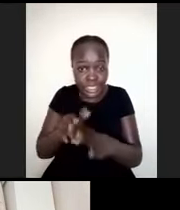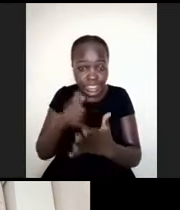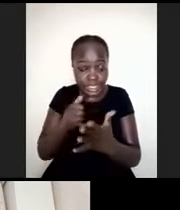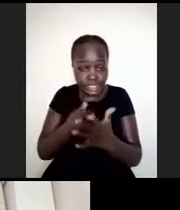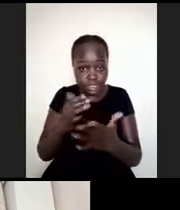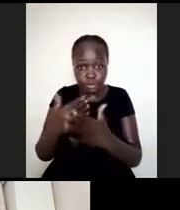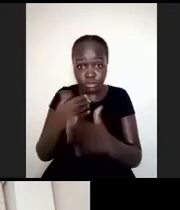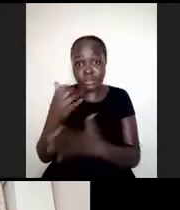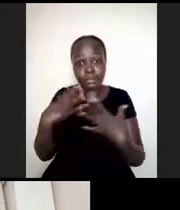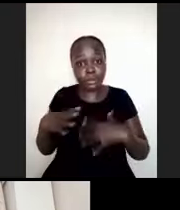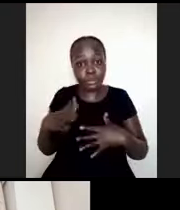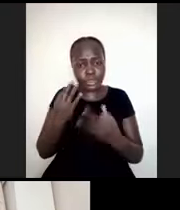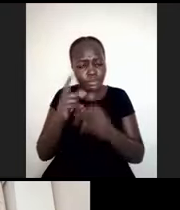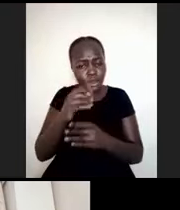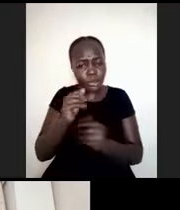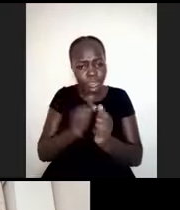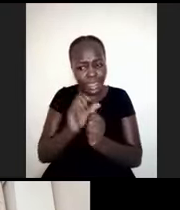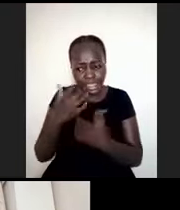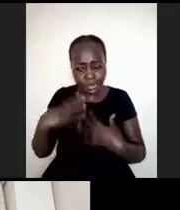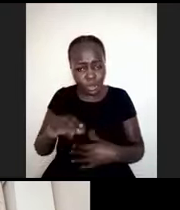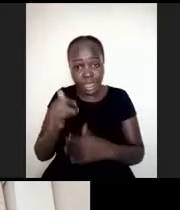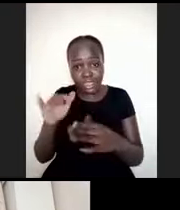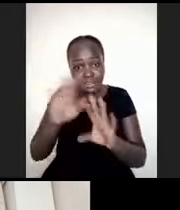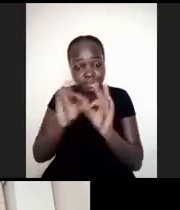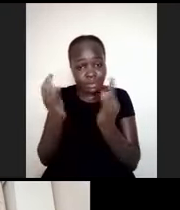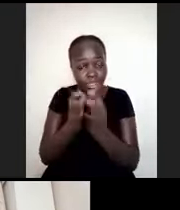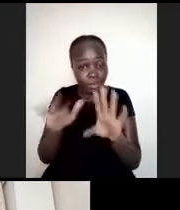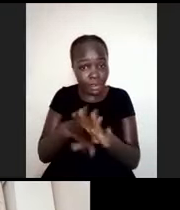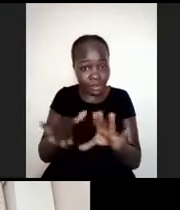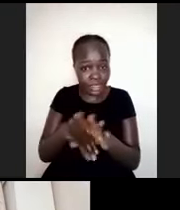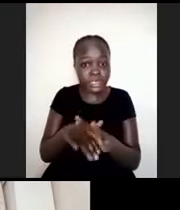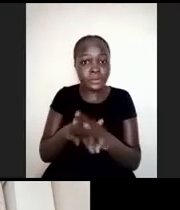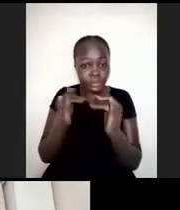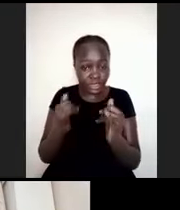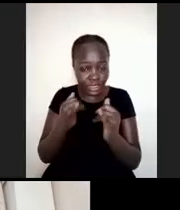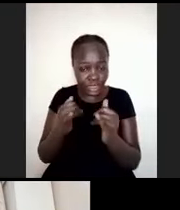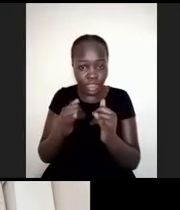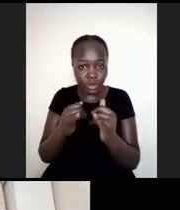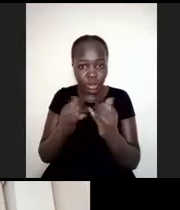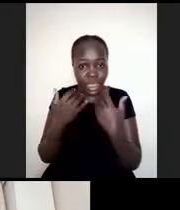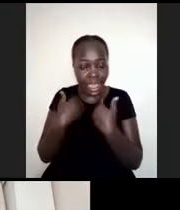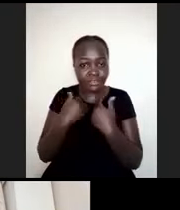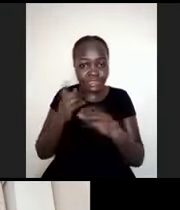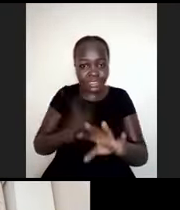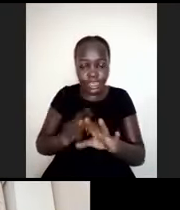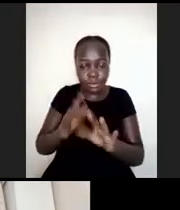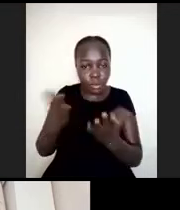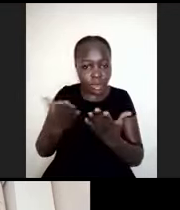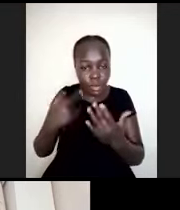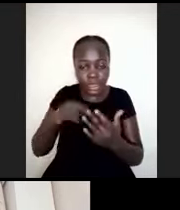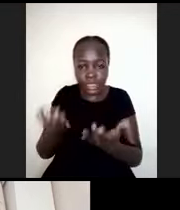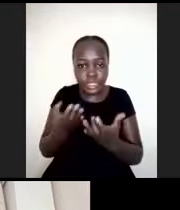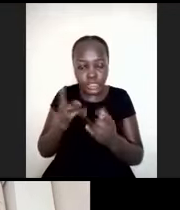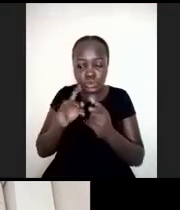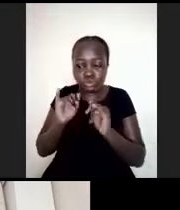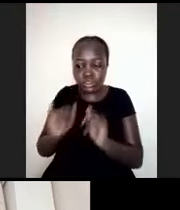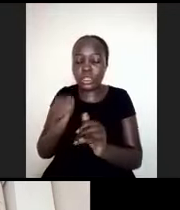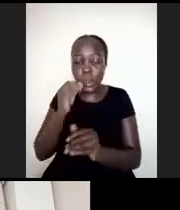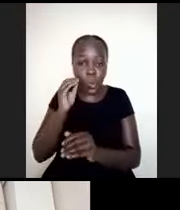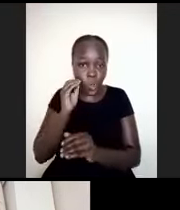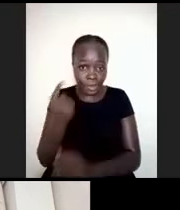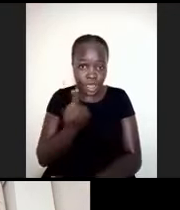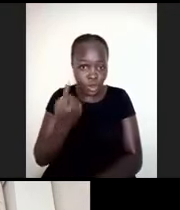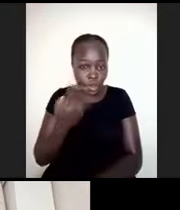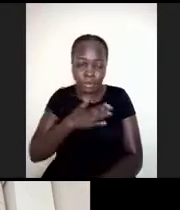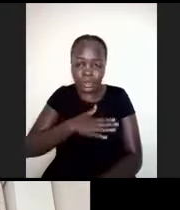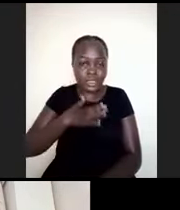people, other family members, you're mingling. Right now, we're in isolation. We're in quarantine. Just hang around